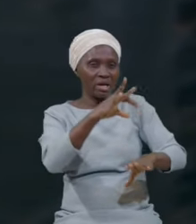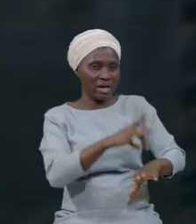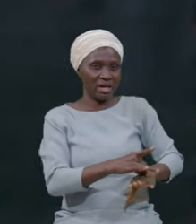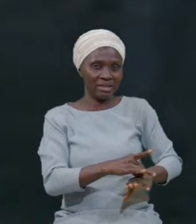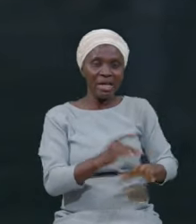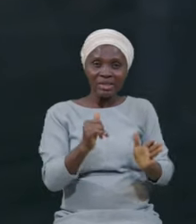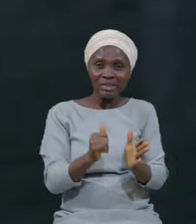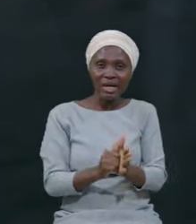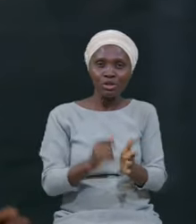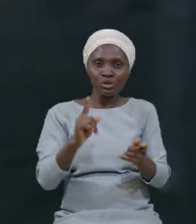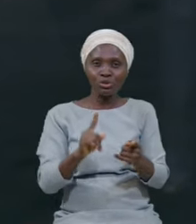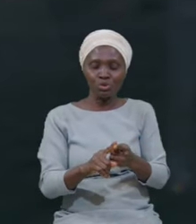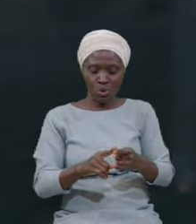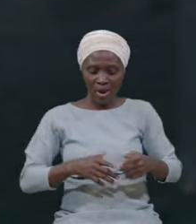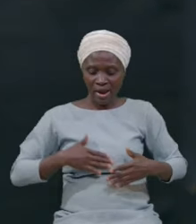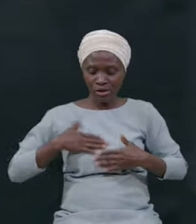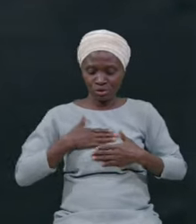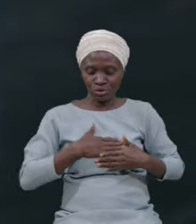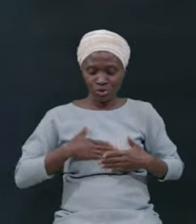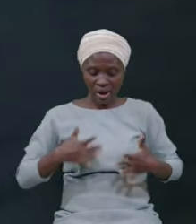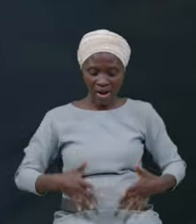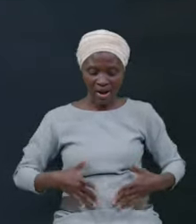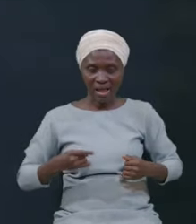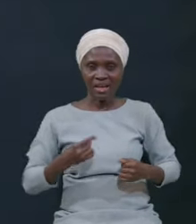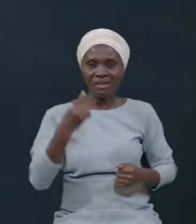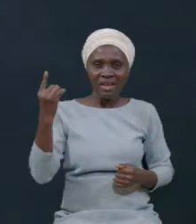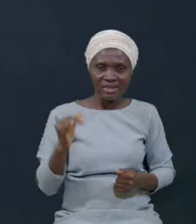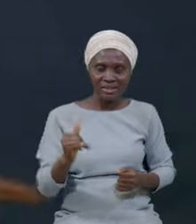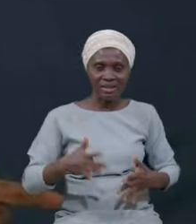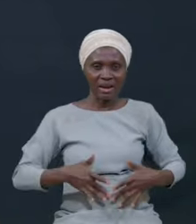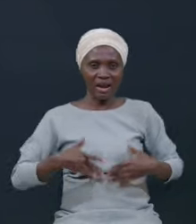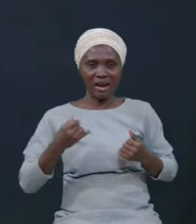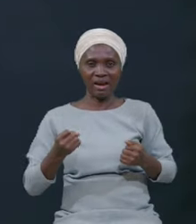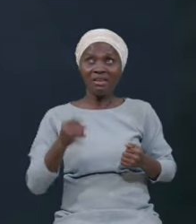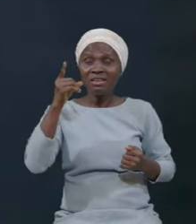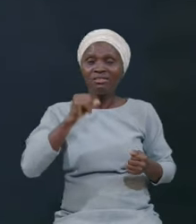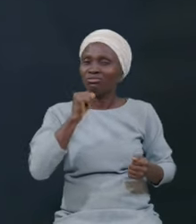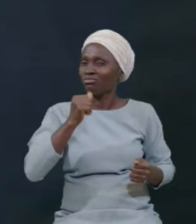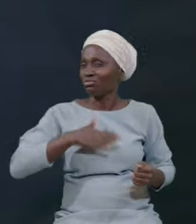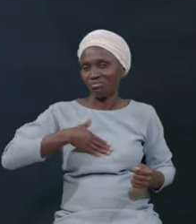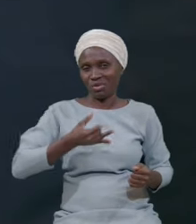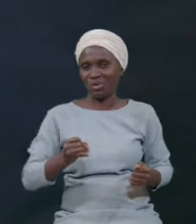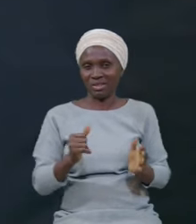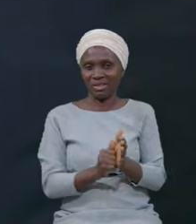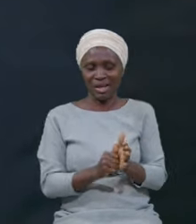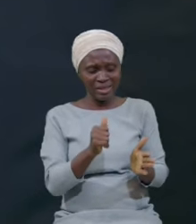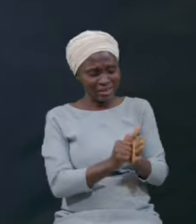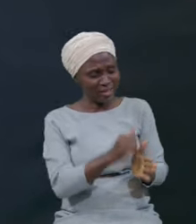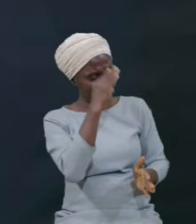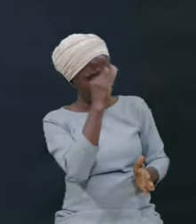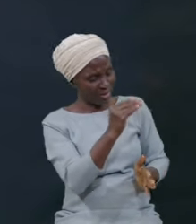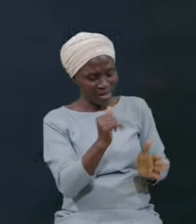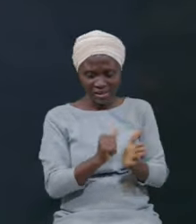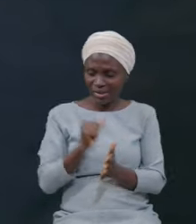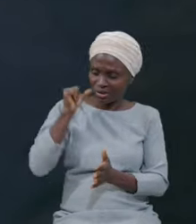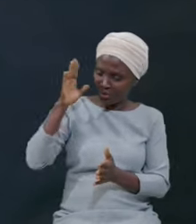eternal life, have everlasting life, he is not willing that such a man, such a woman,